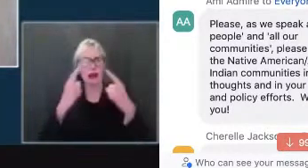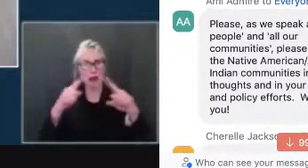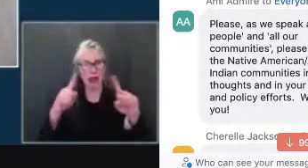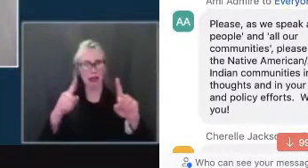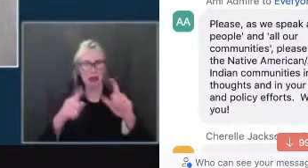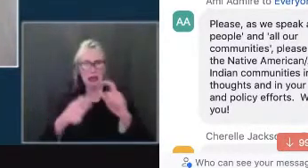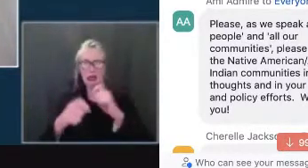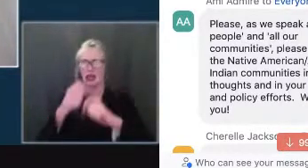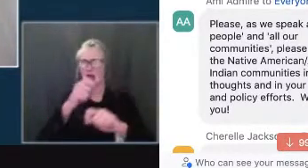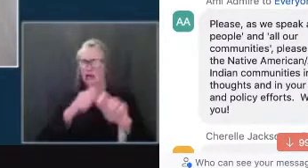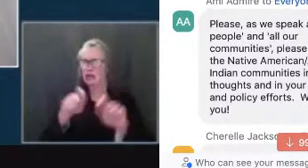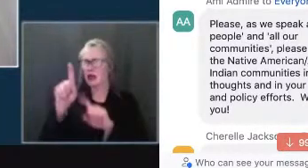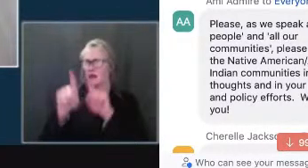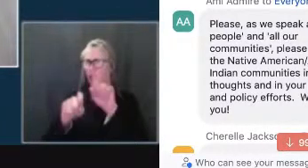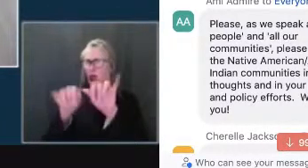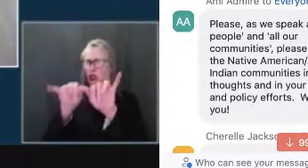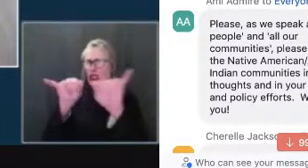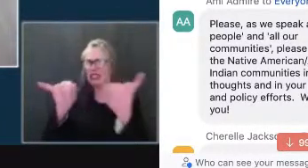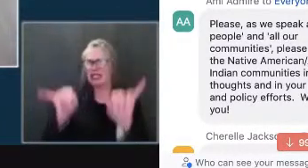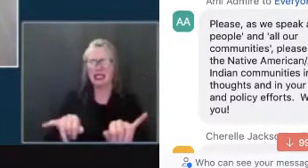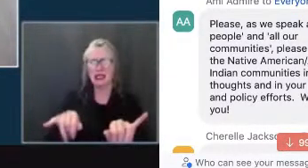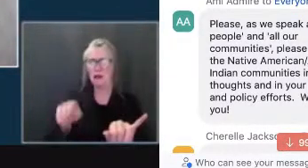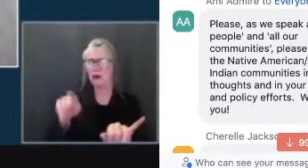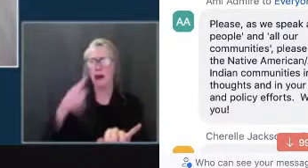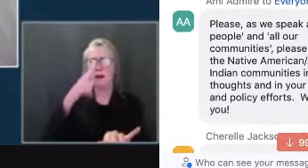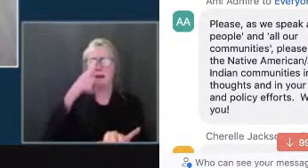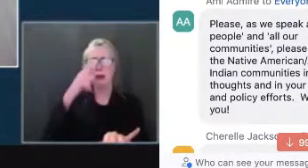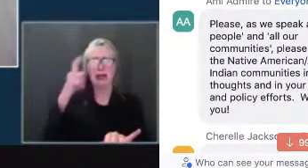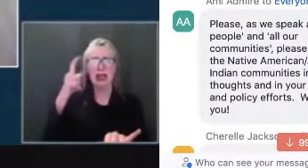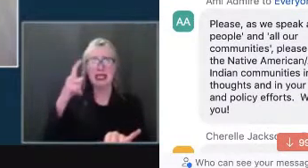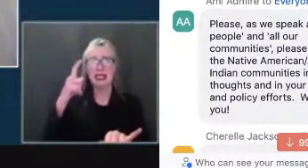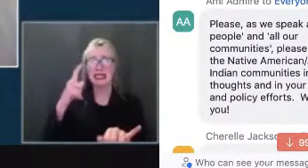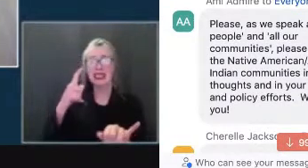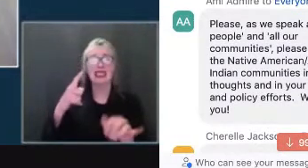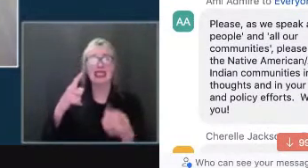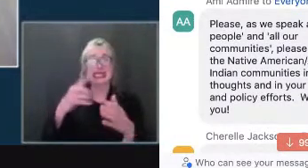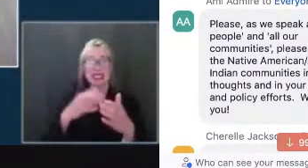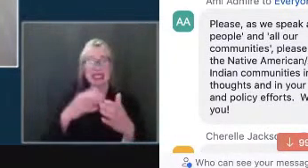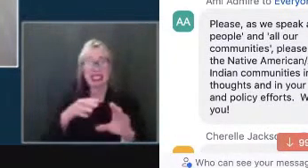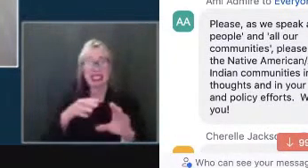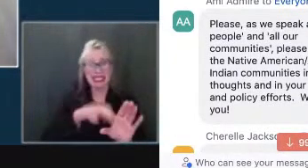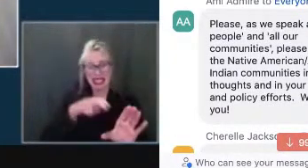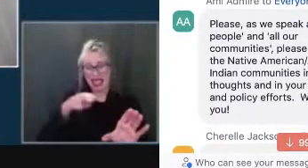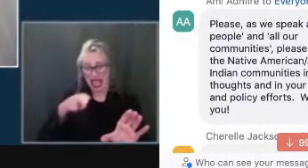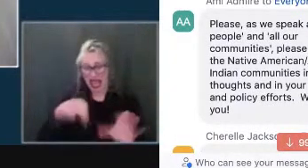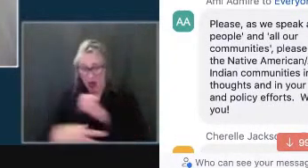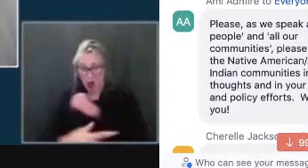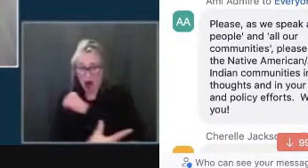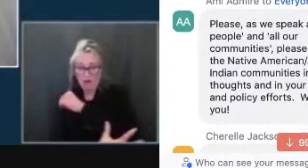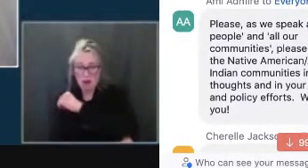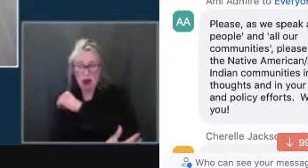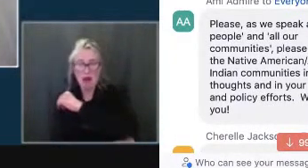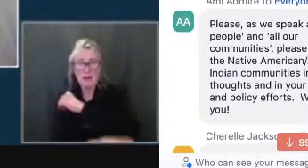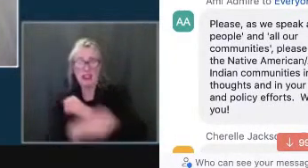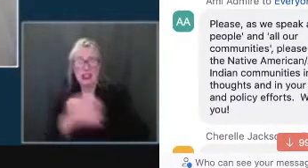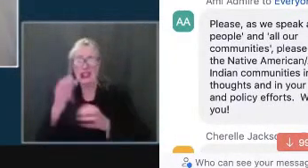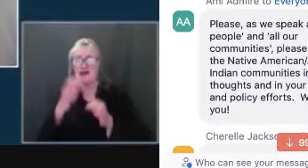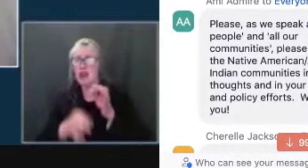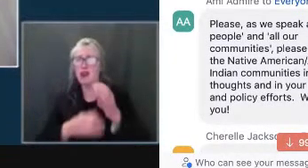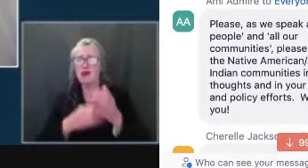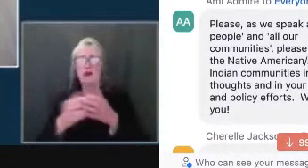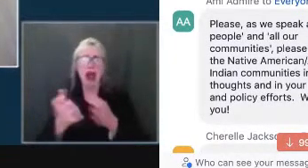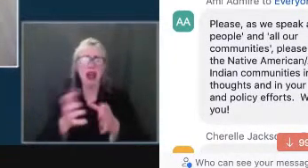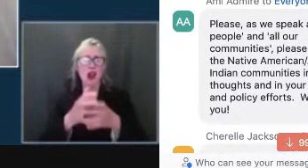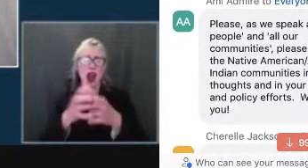getting out of poverty so rare, no matter how hard someone is working. Democrats, we live in the richest state in